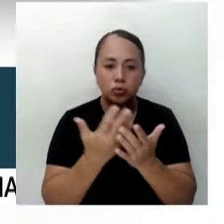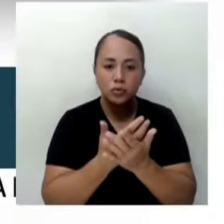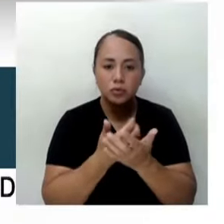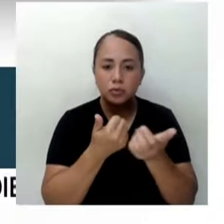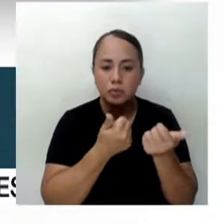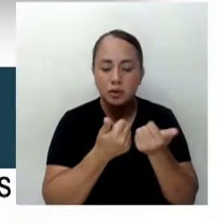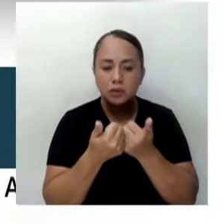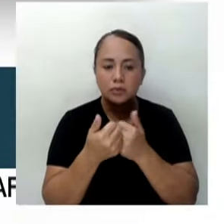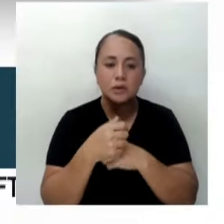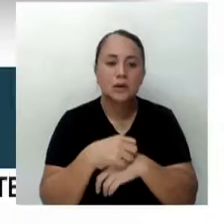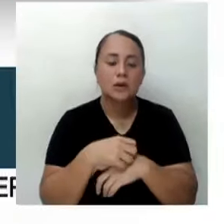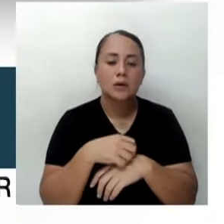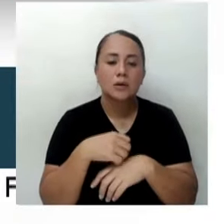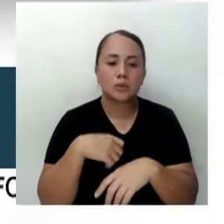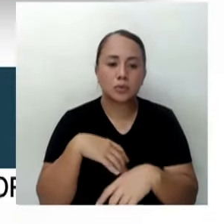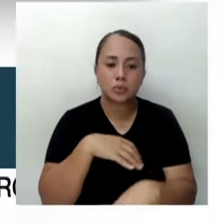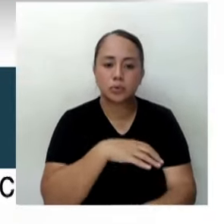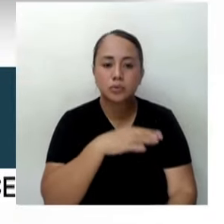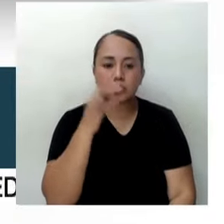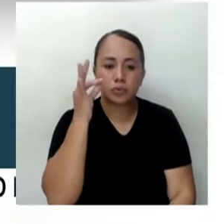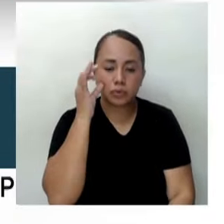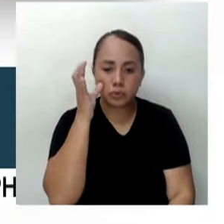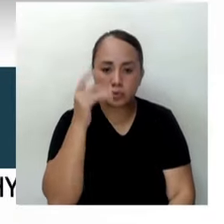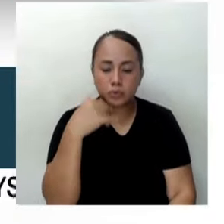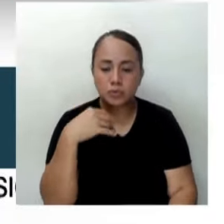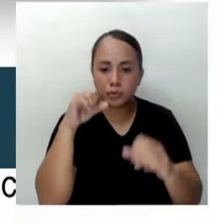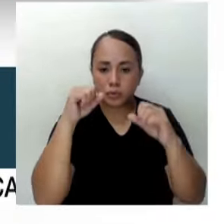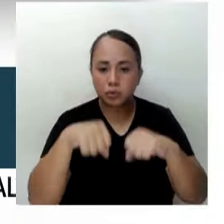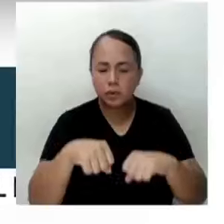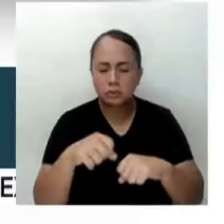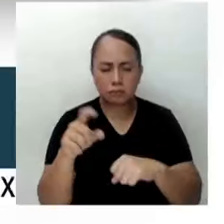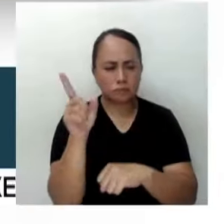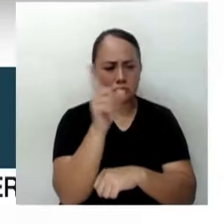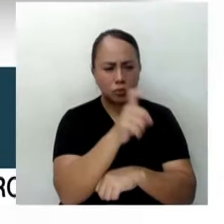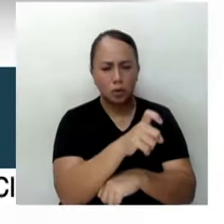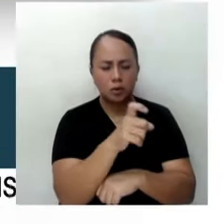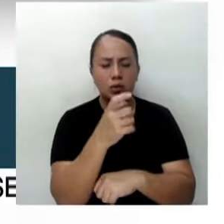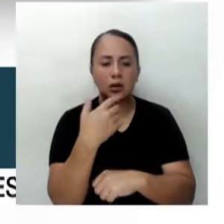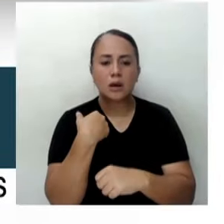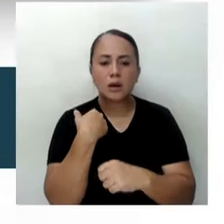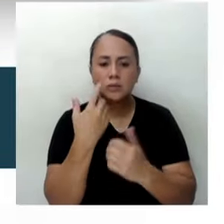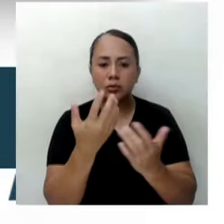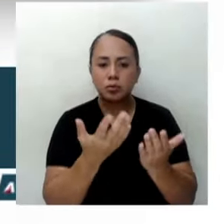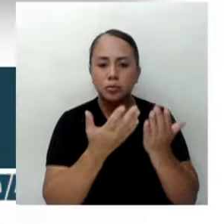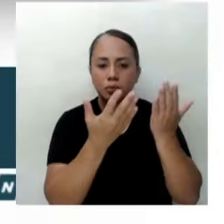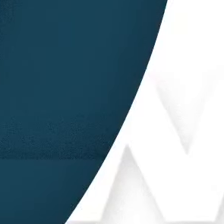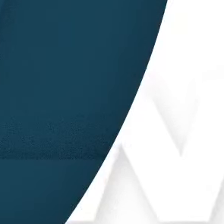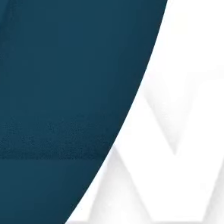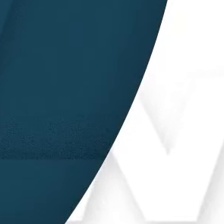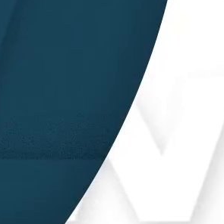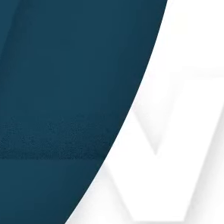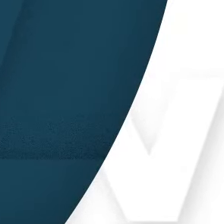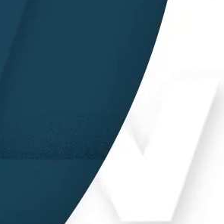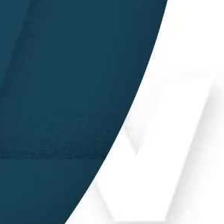Franz Castro, the speed at which a deal came into force is questionable. She plans to seek a House probe on the deal.